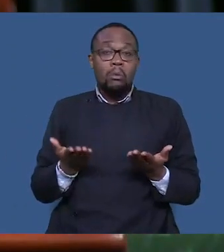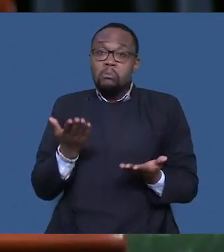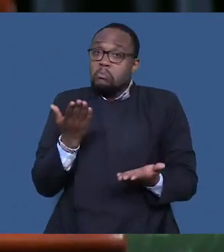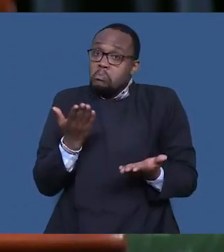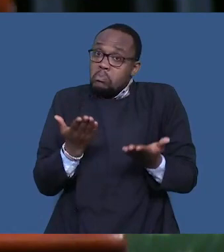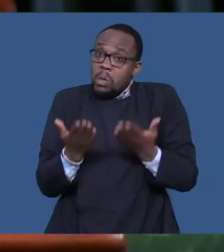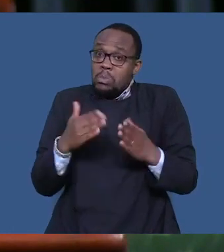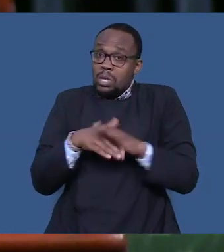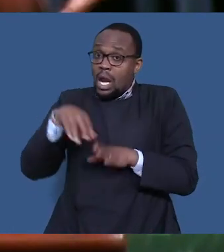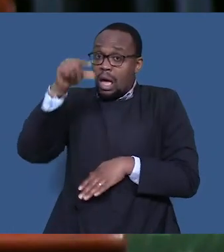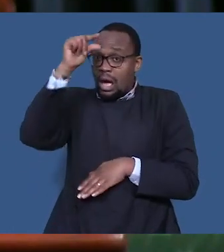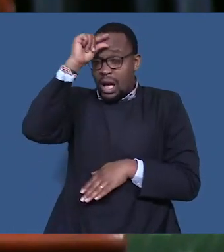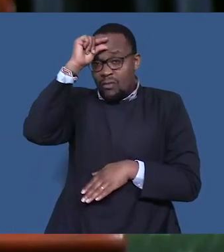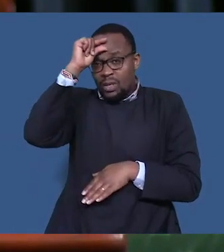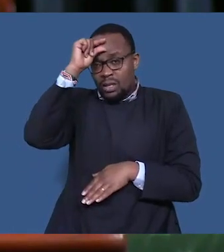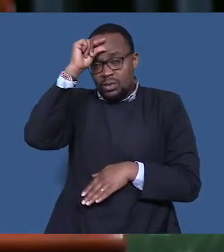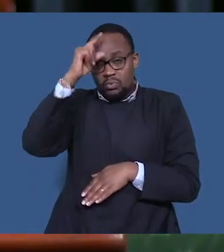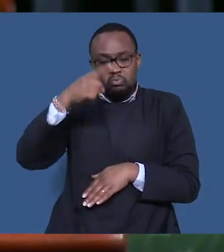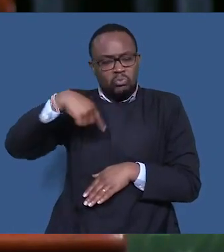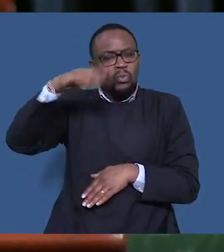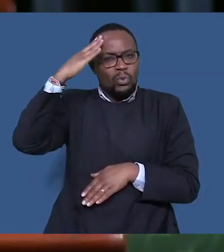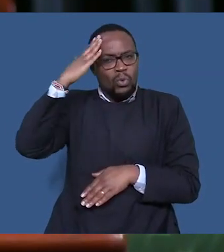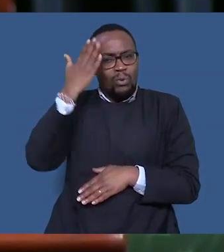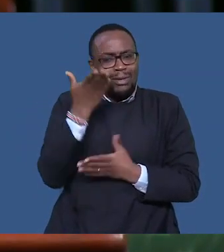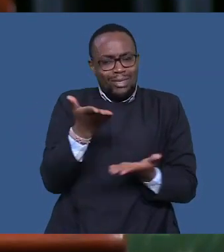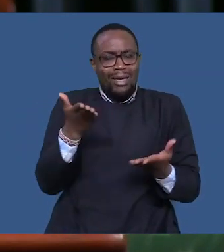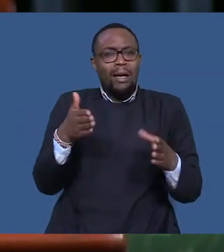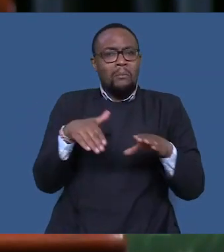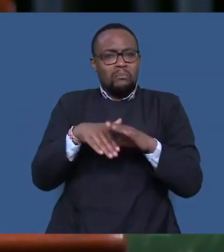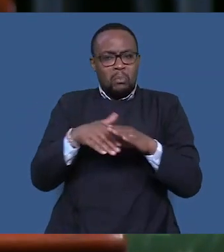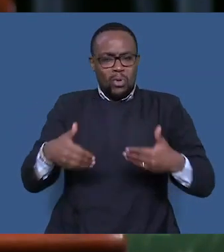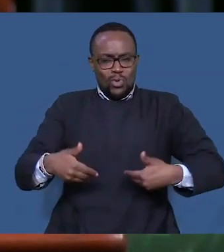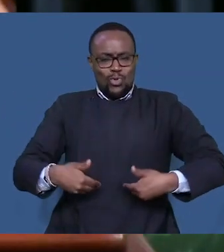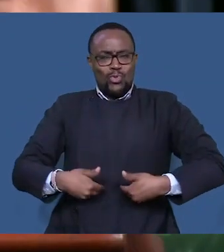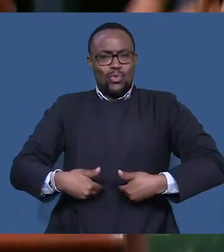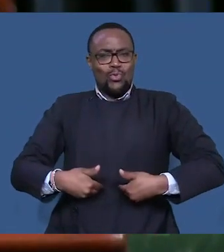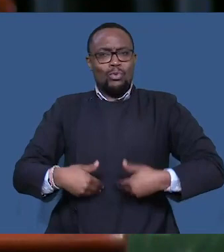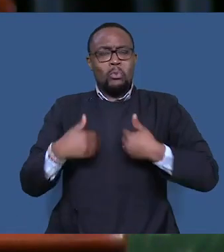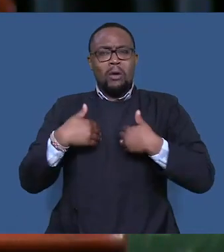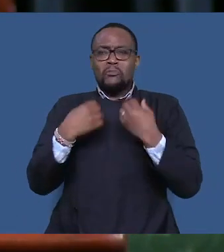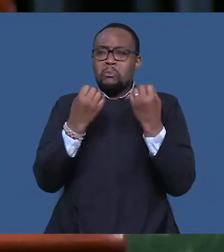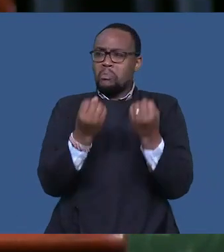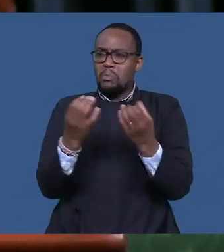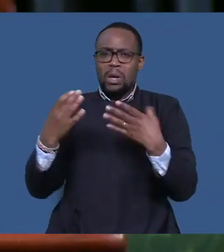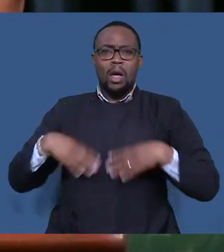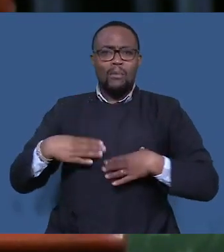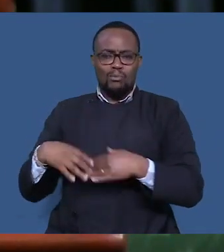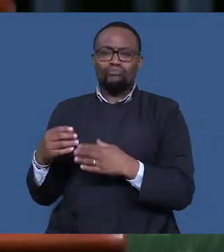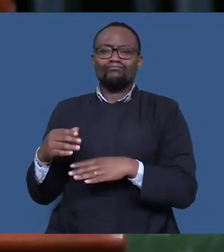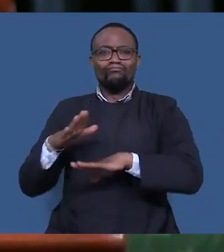to in governance, as we know, even amongst us as young adults and the youth, that there are people who have been called in